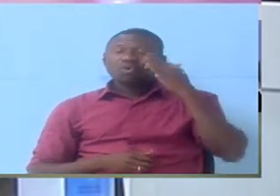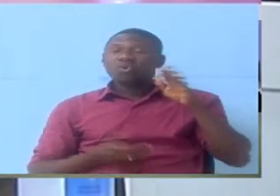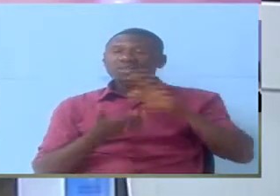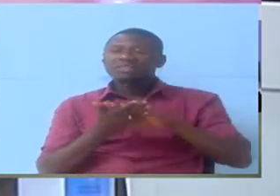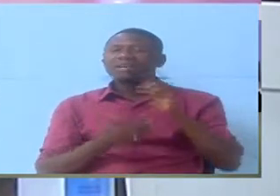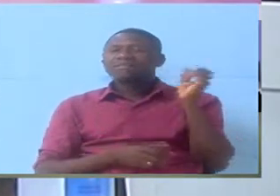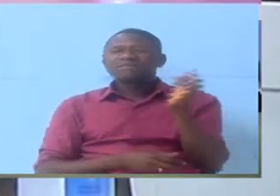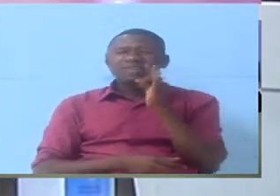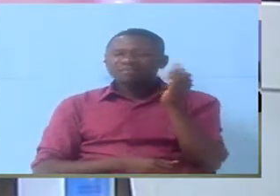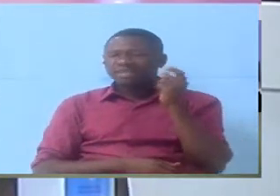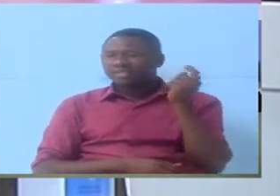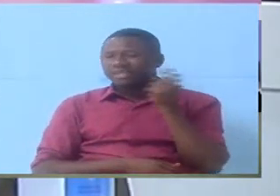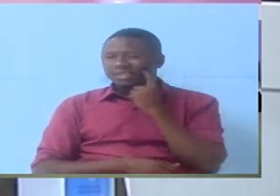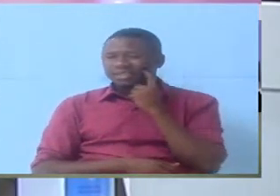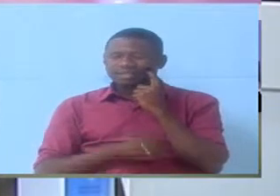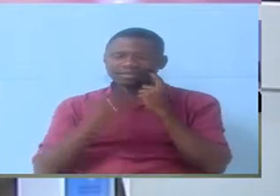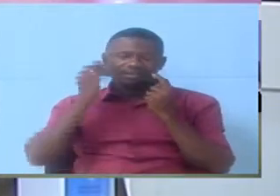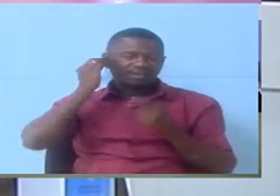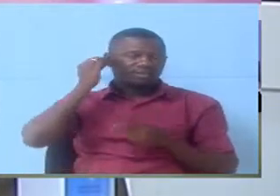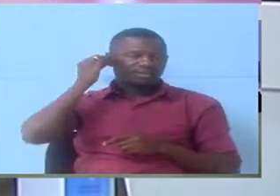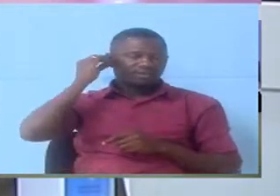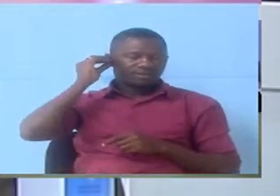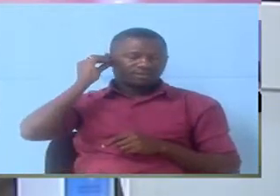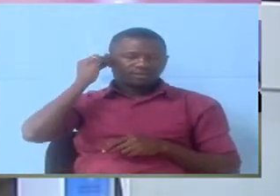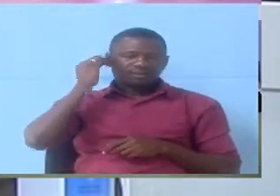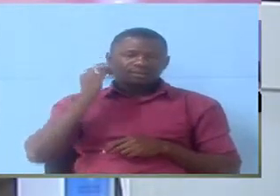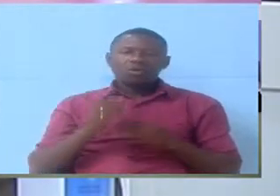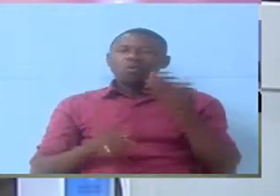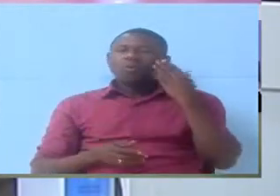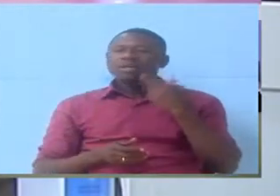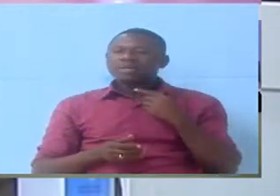the festival jamboree, if you like,